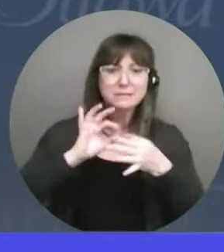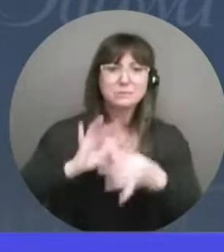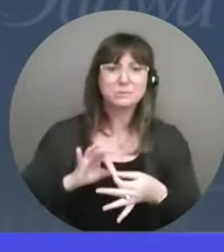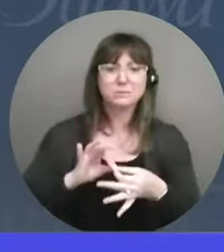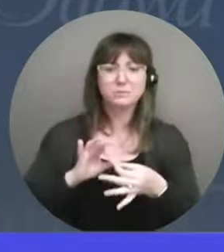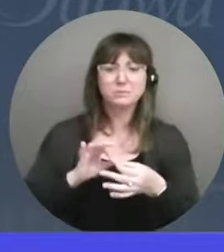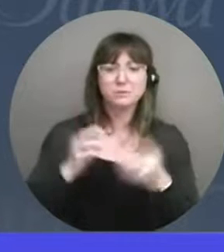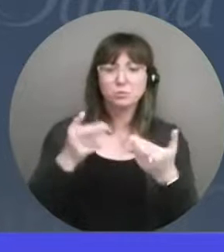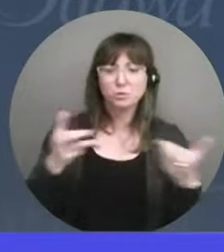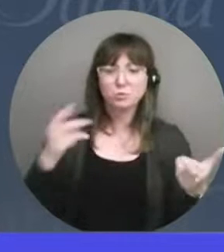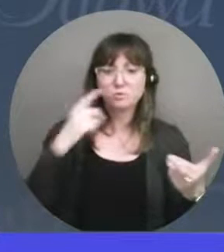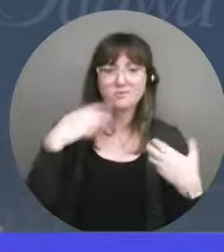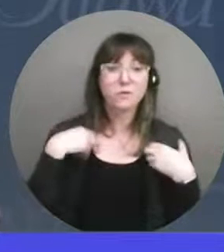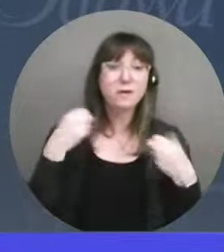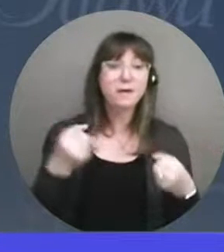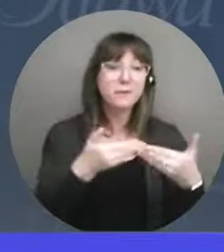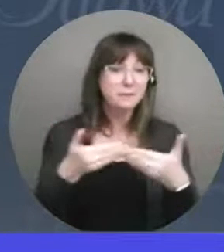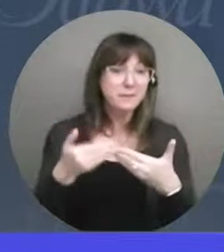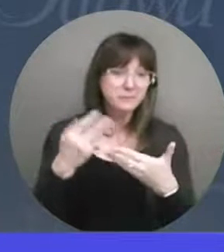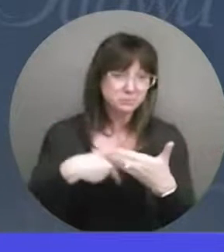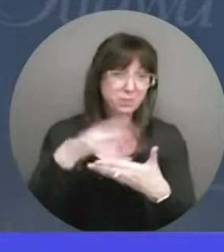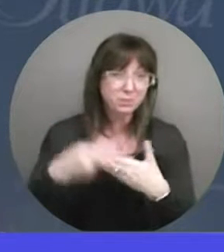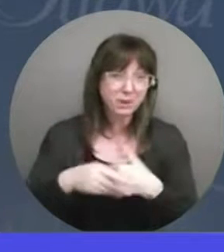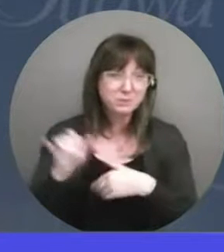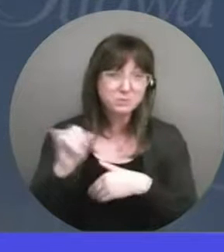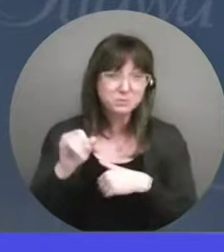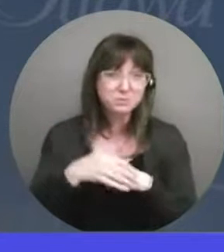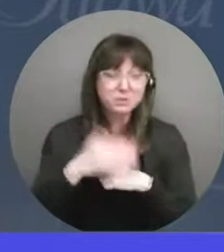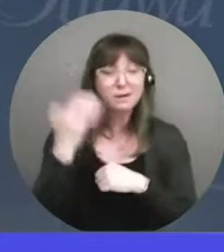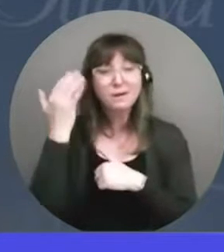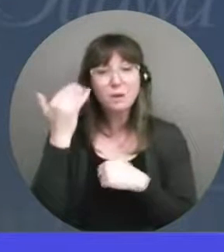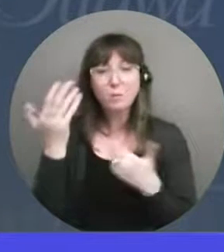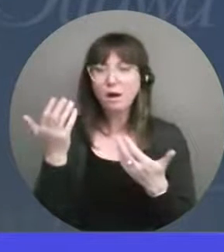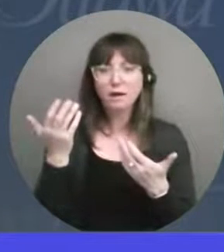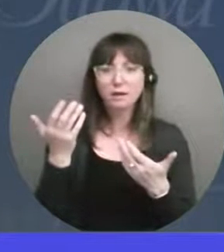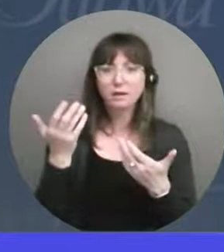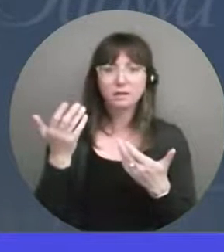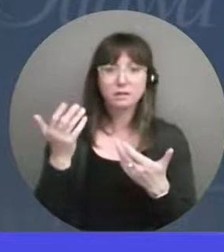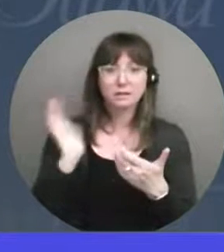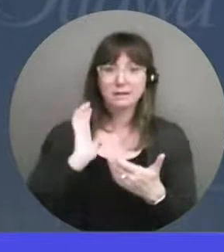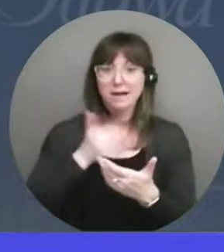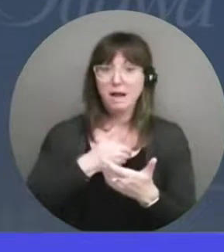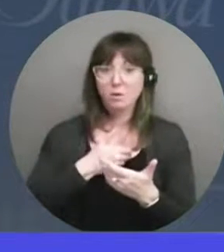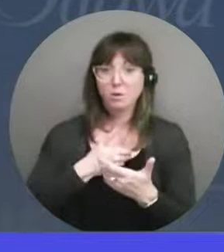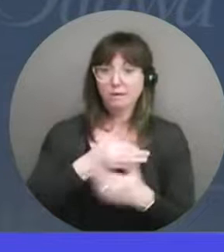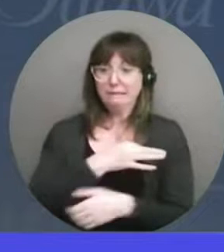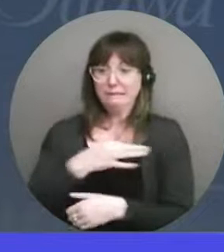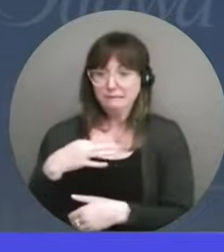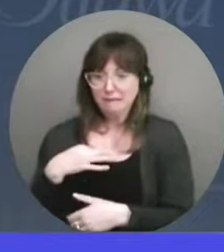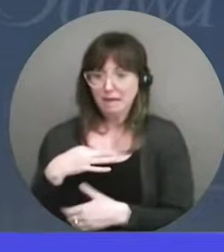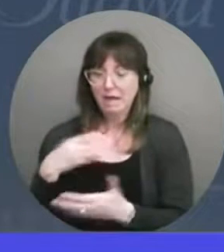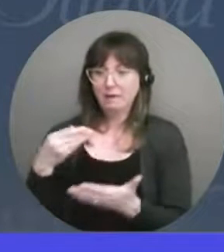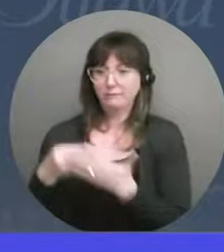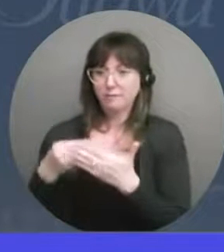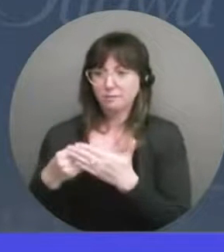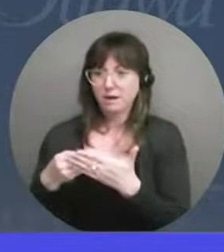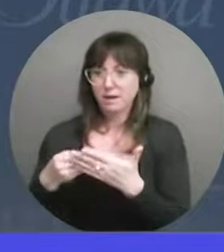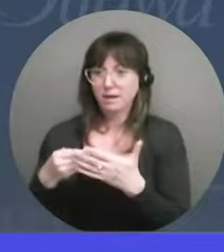Healthy Babies program, because all resources, or almost all resources, are going in to fight and